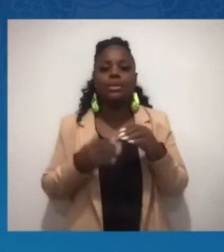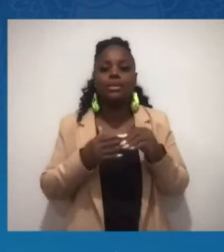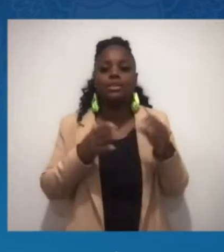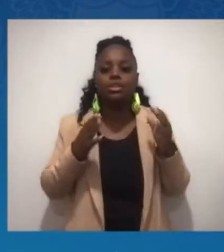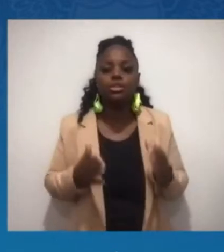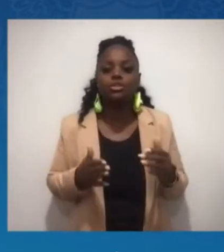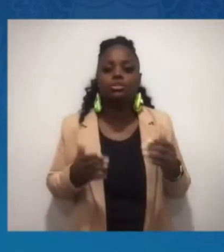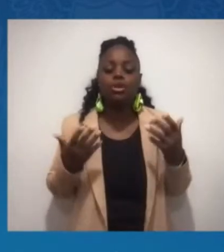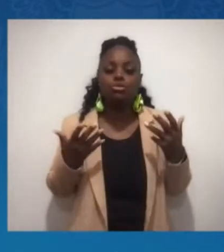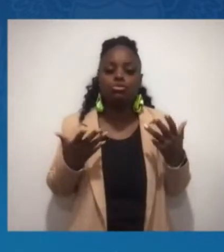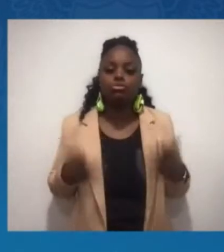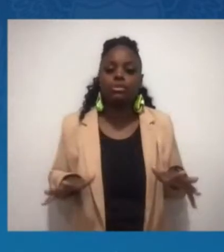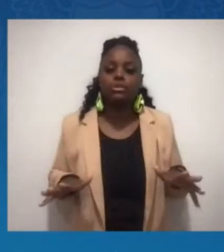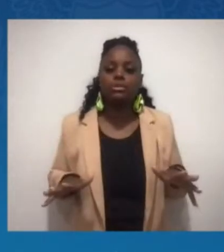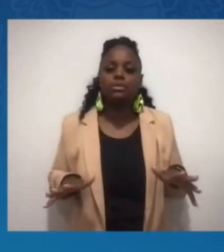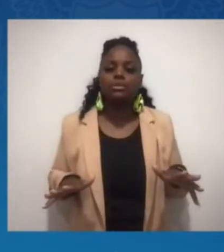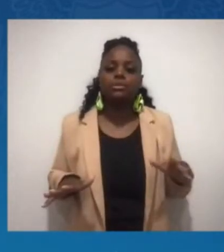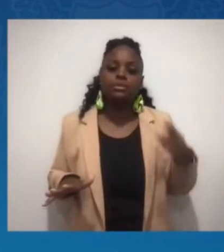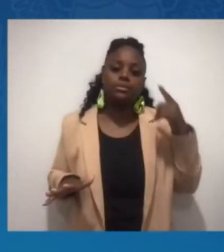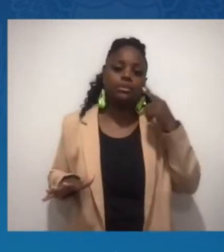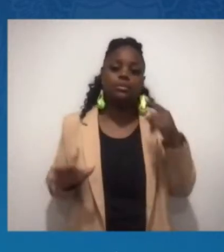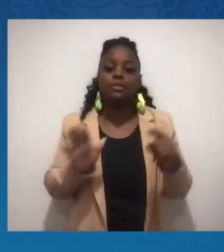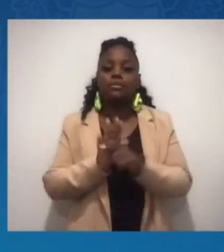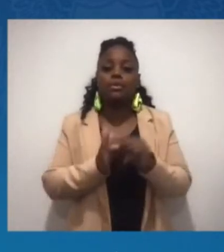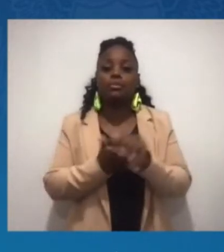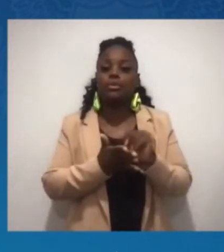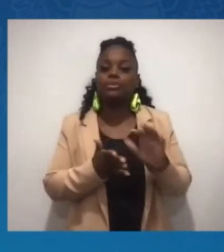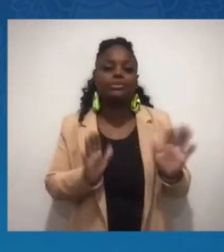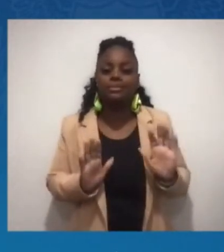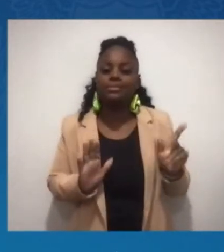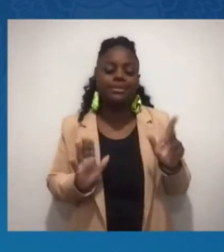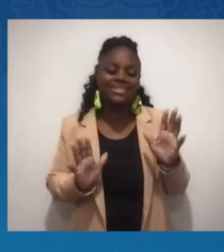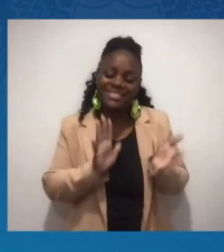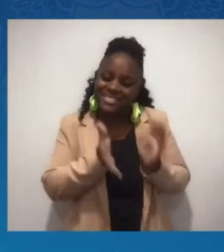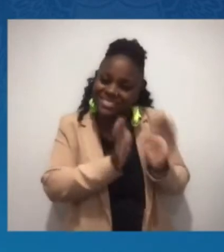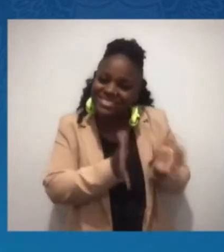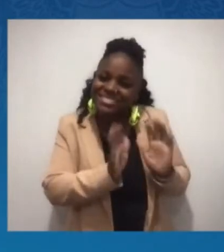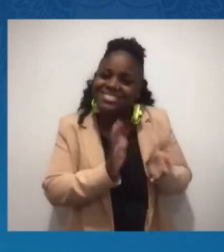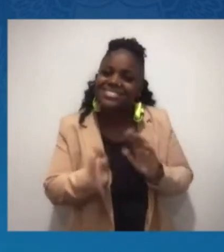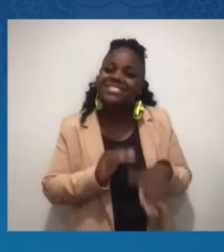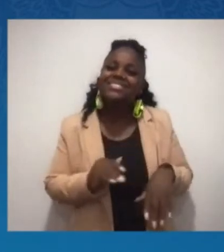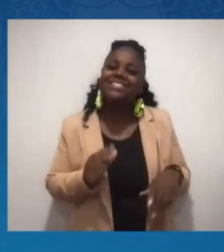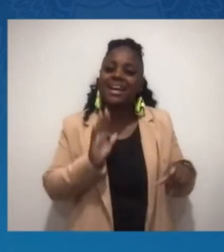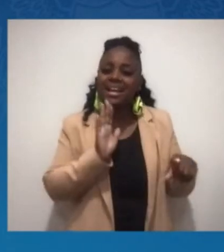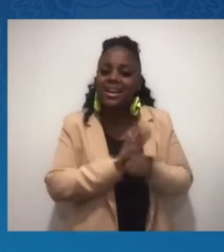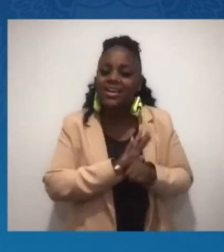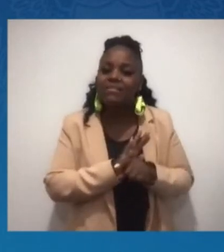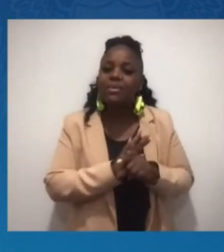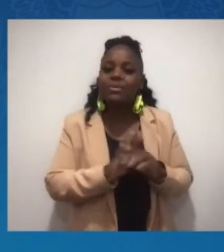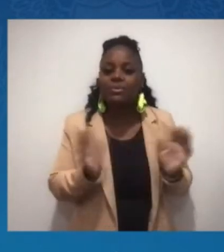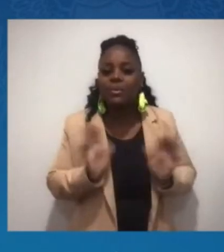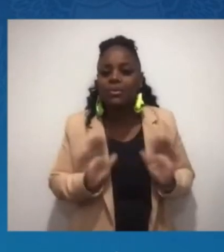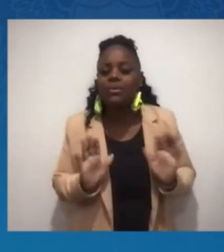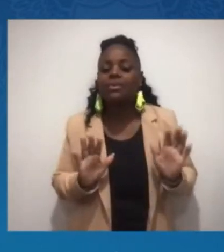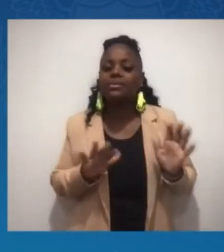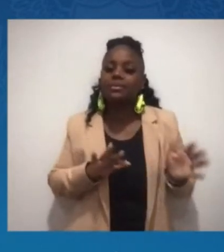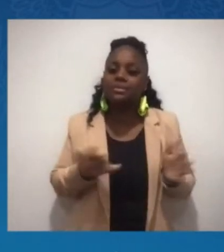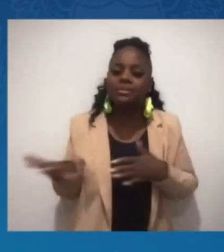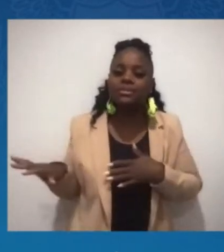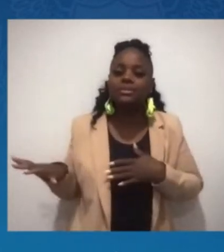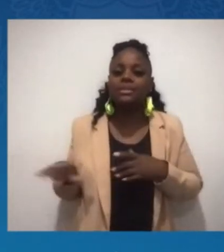who have educated so many of us Yeah. and just changed the conversation, and couldn't be more timely for that to happen. Right. One